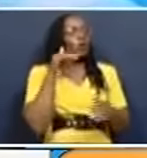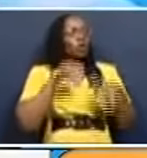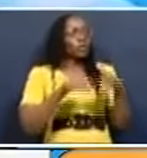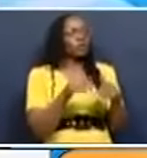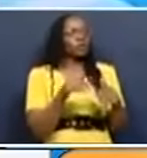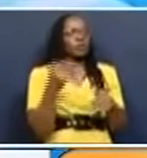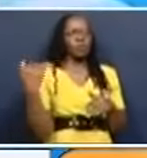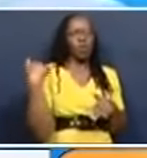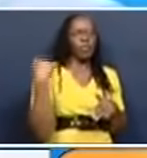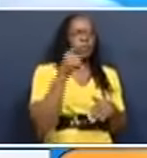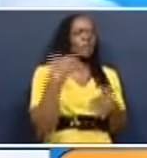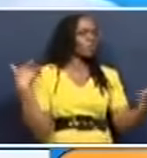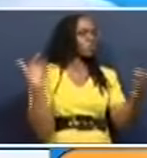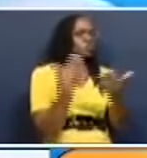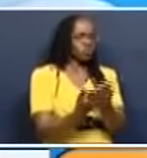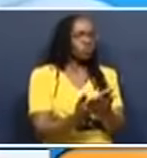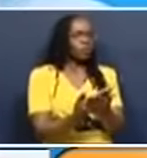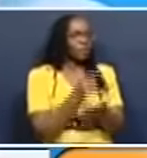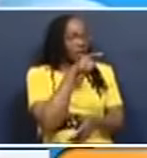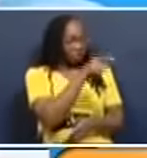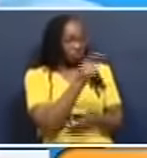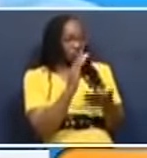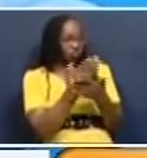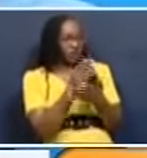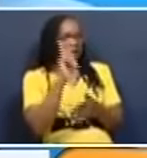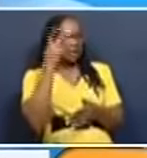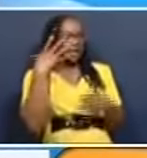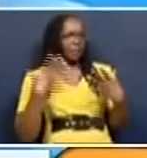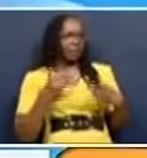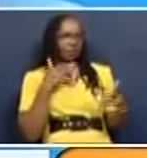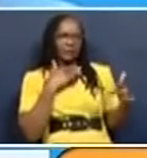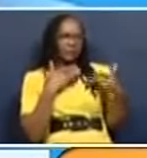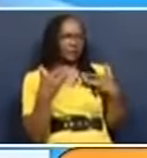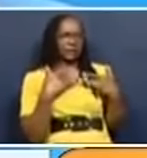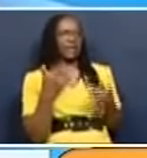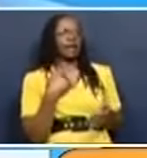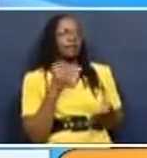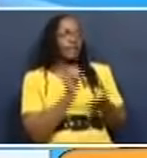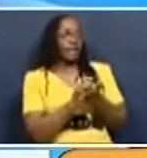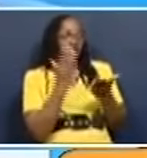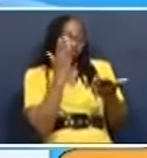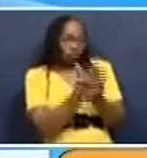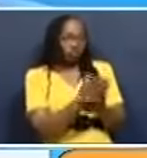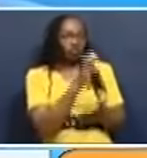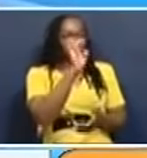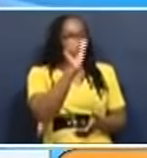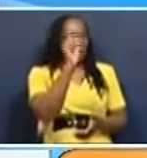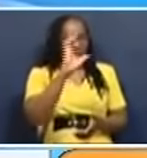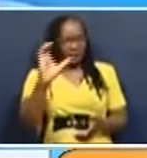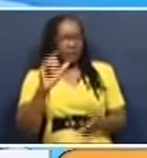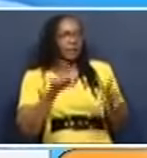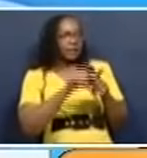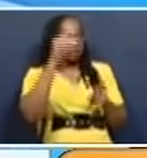Yes. Do you share Kenyans' concerns that as much as people's EACC and the government has been talking